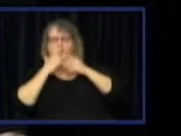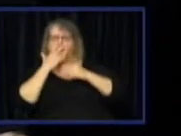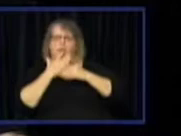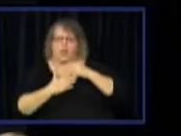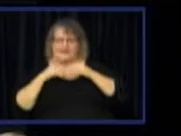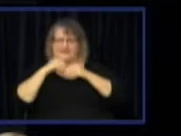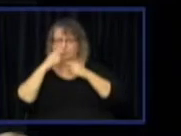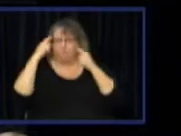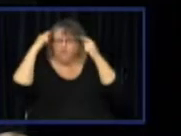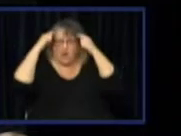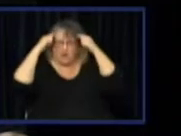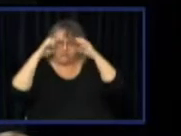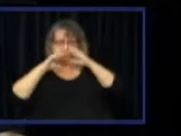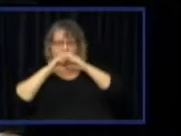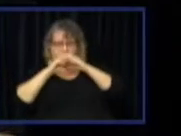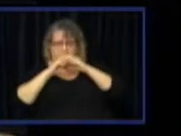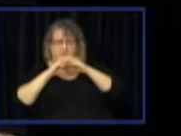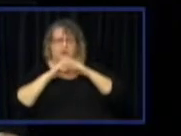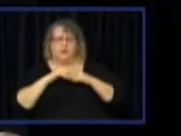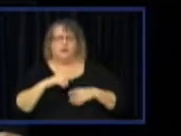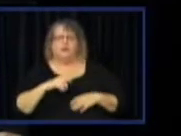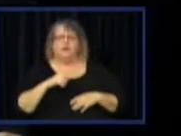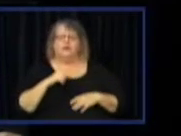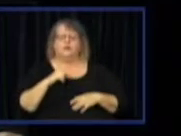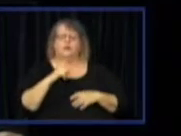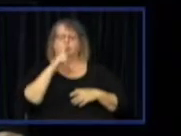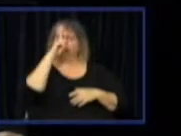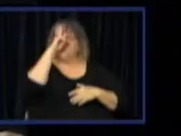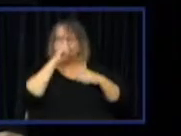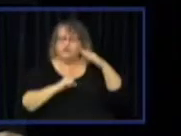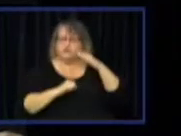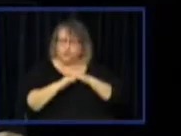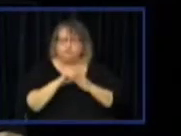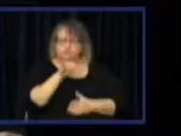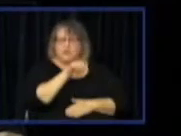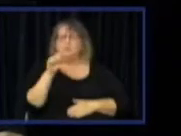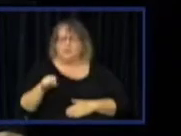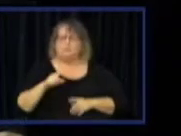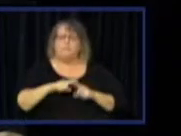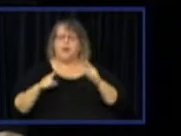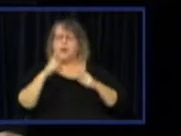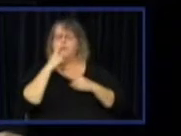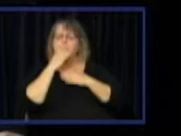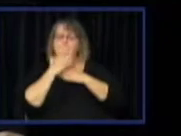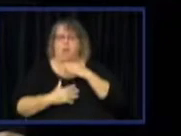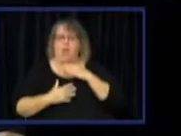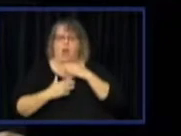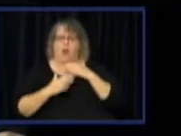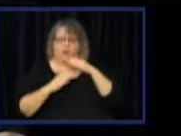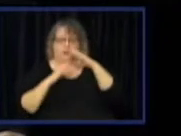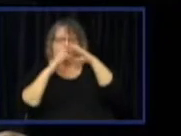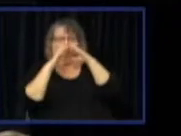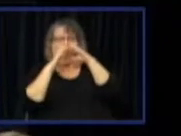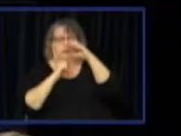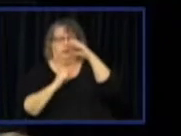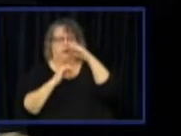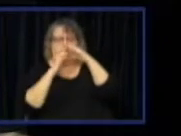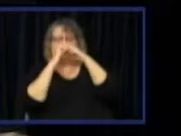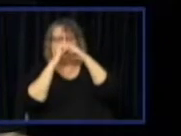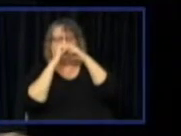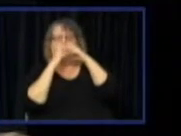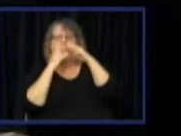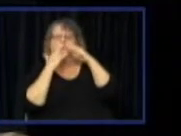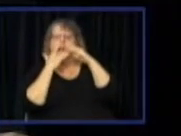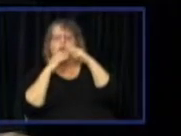brain. And it's lumped together with stroke because when that blood is reabsorbed from the brain, it leaves behind a scar